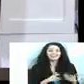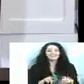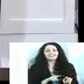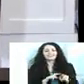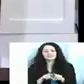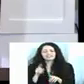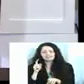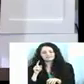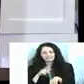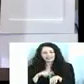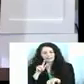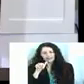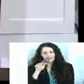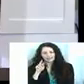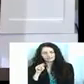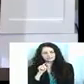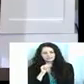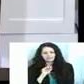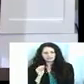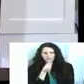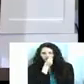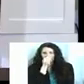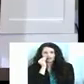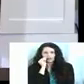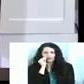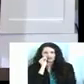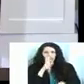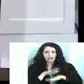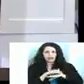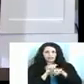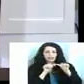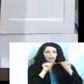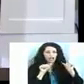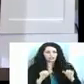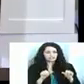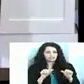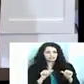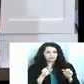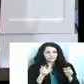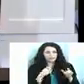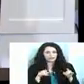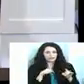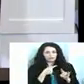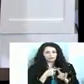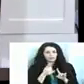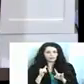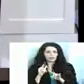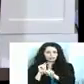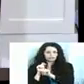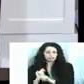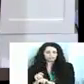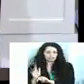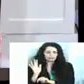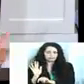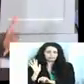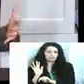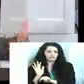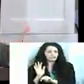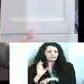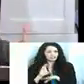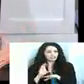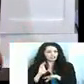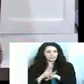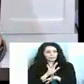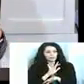of Lent is not a time to have flowers on the altar. In fact, for many who come from that tradition, the church should be stark